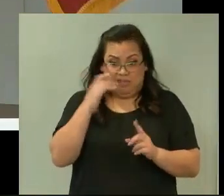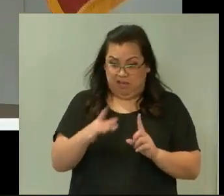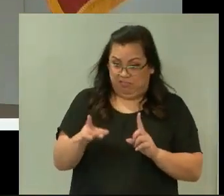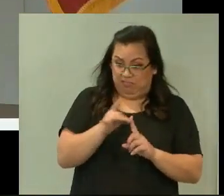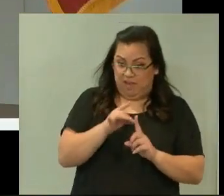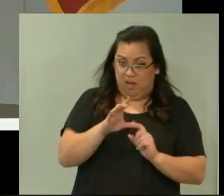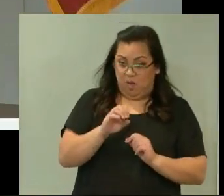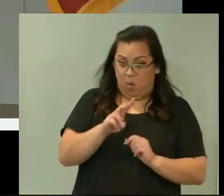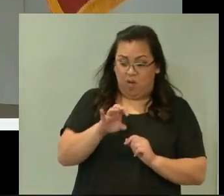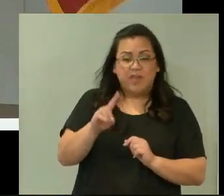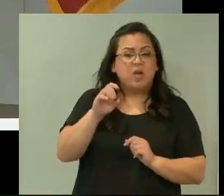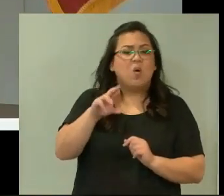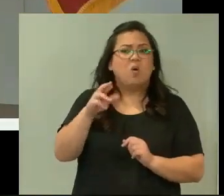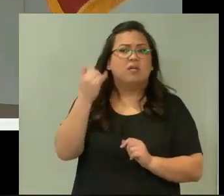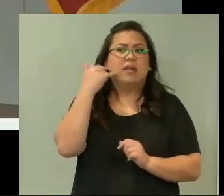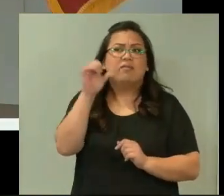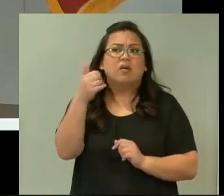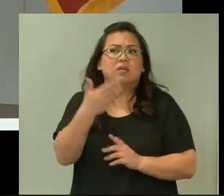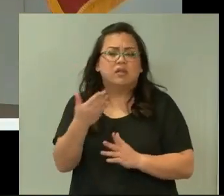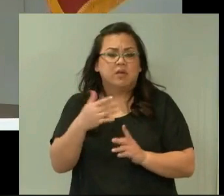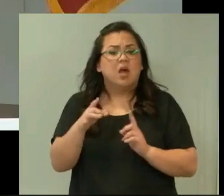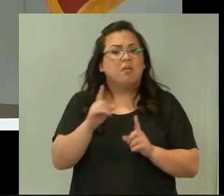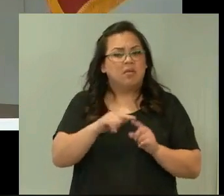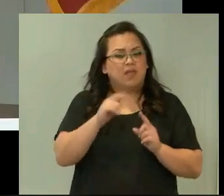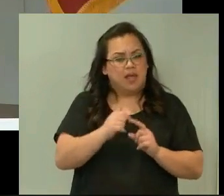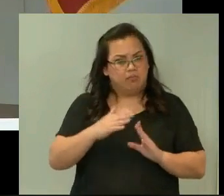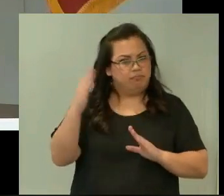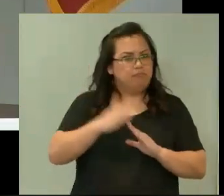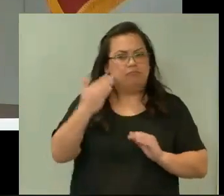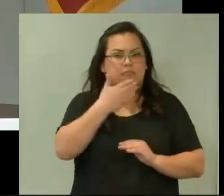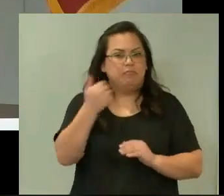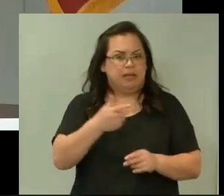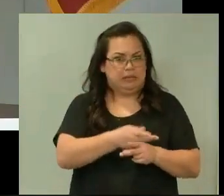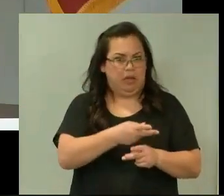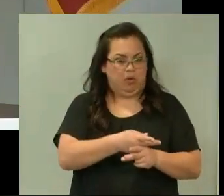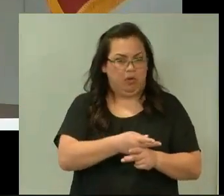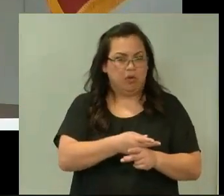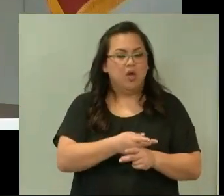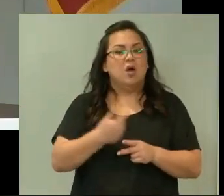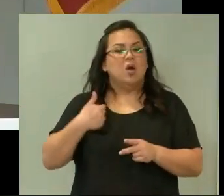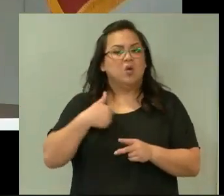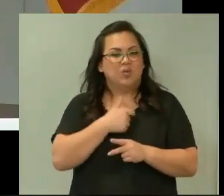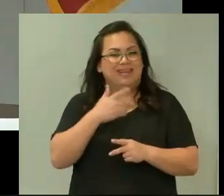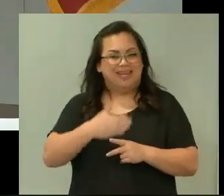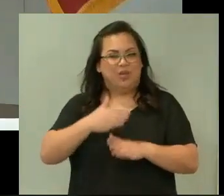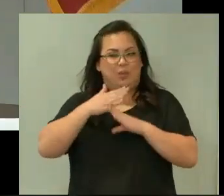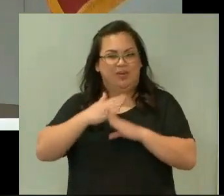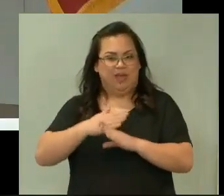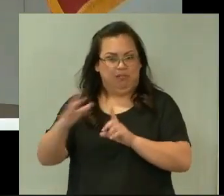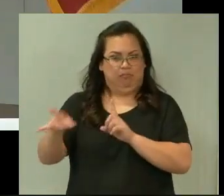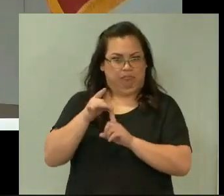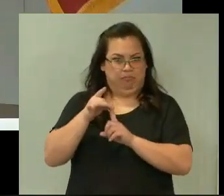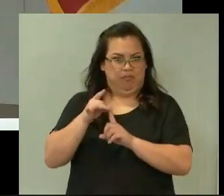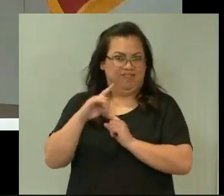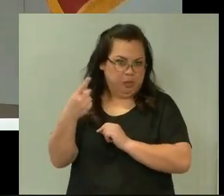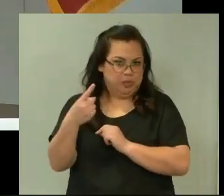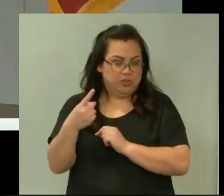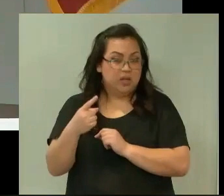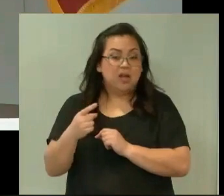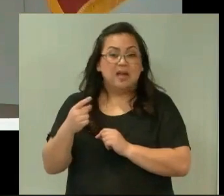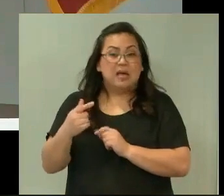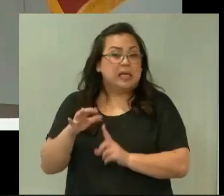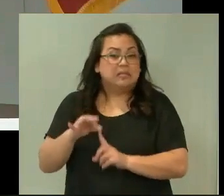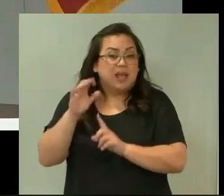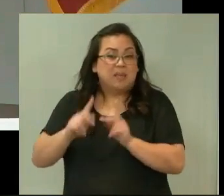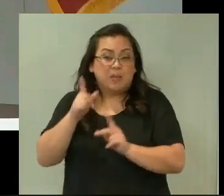or anything else, should be able to get optimal care. That we need to prevent infection in people who are at high risk for